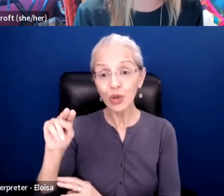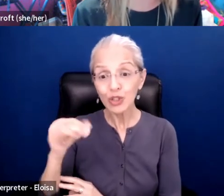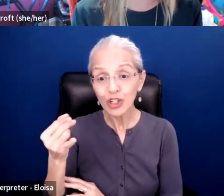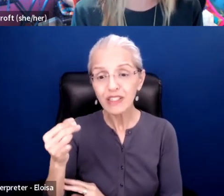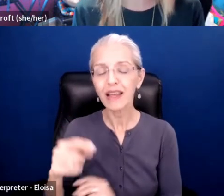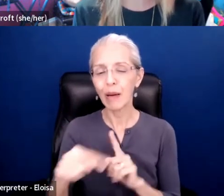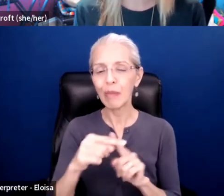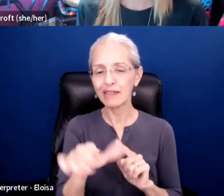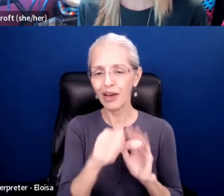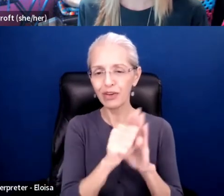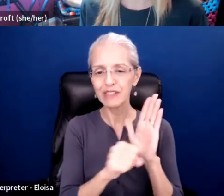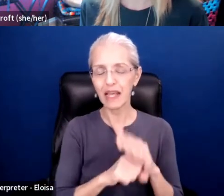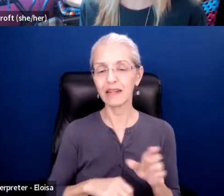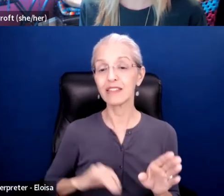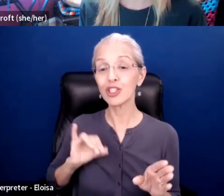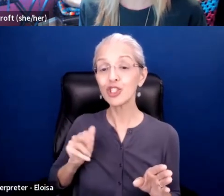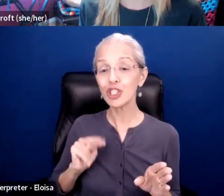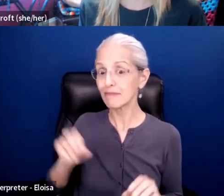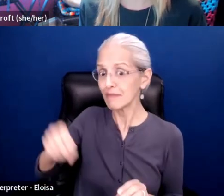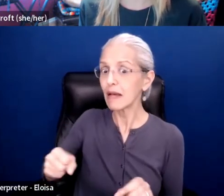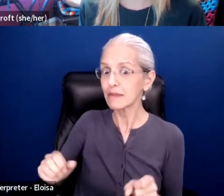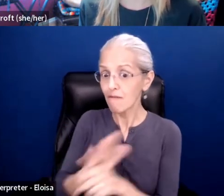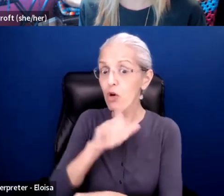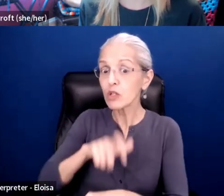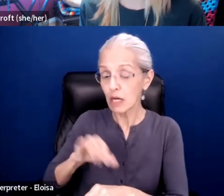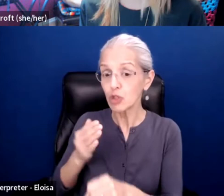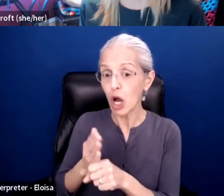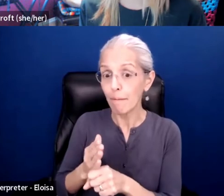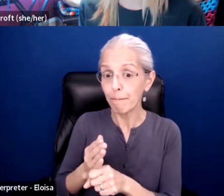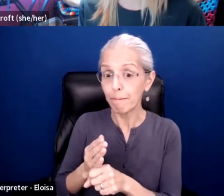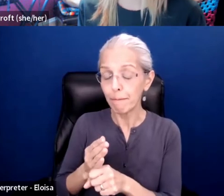states as well. It is a full-time job, and I think that,